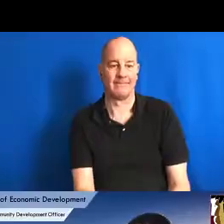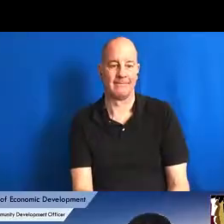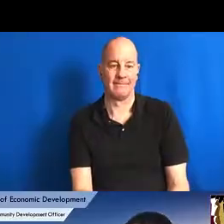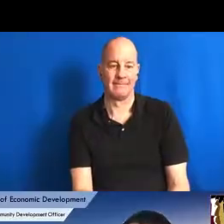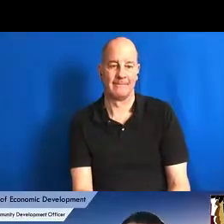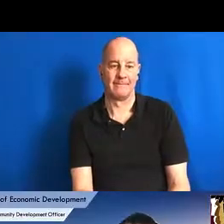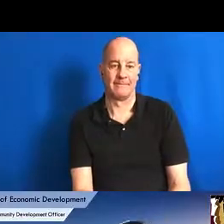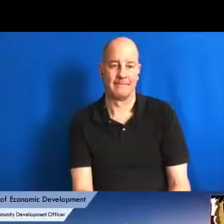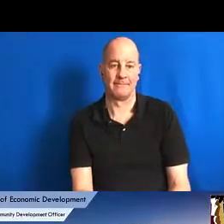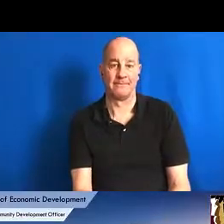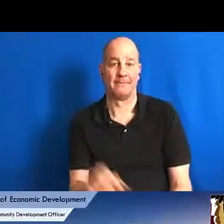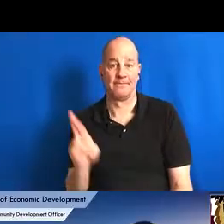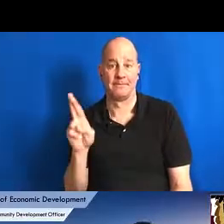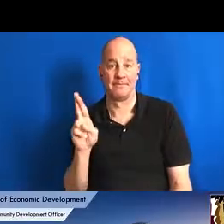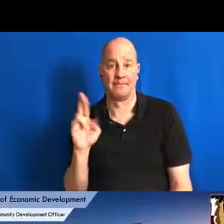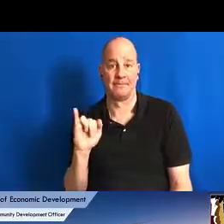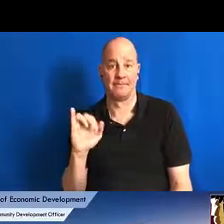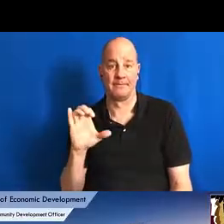turn it back over to Ricardo.